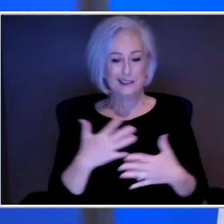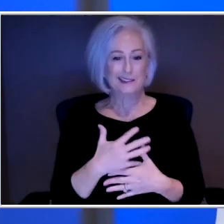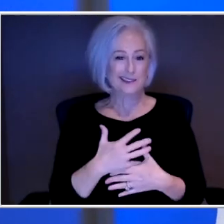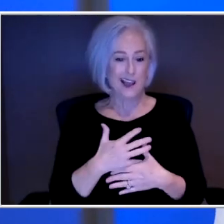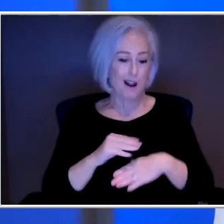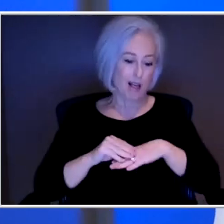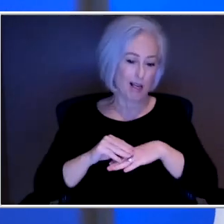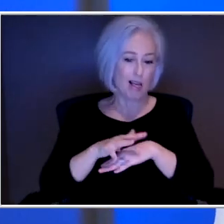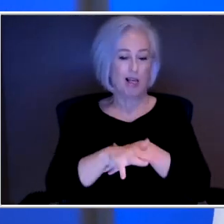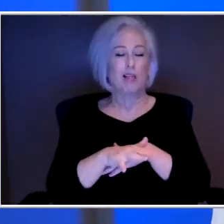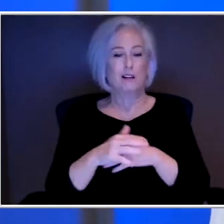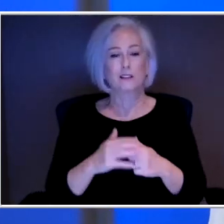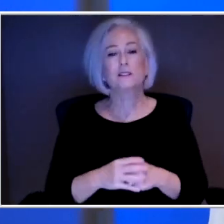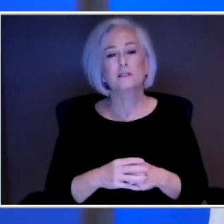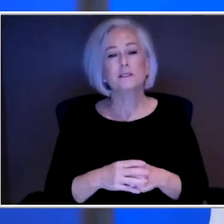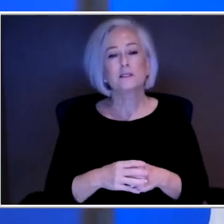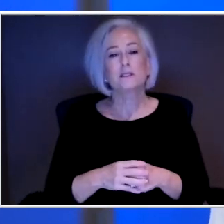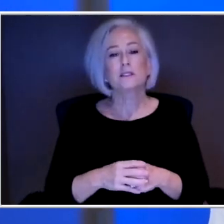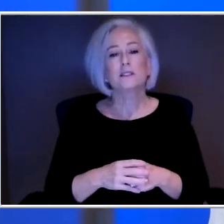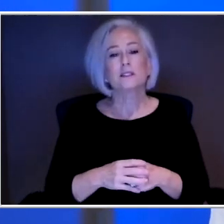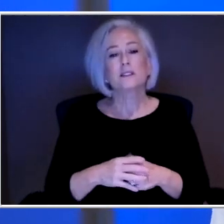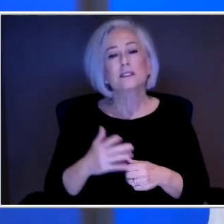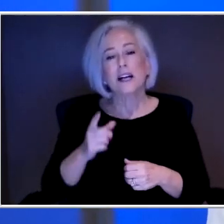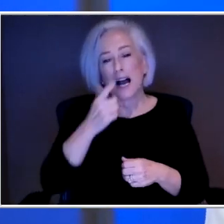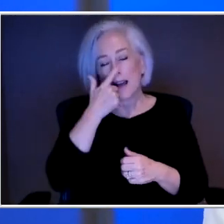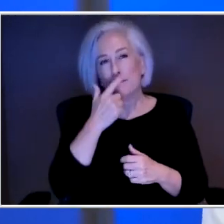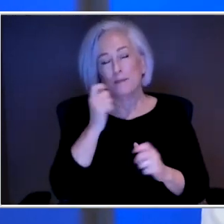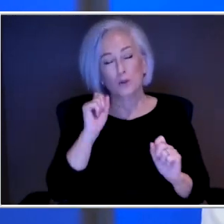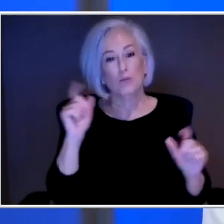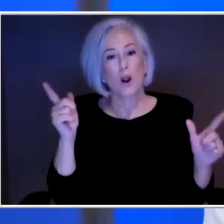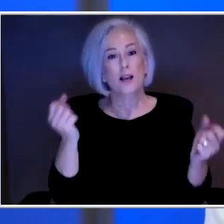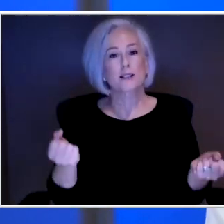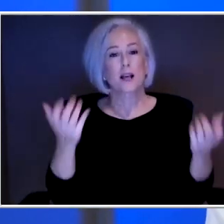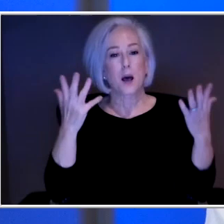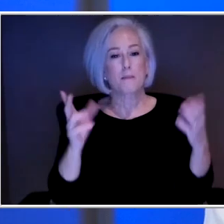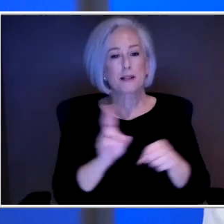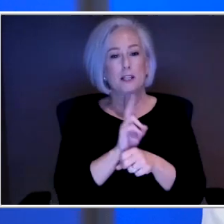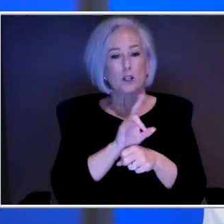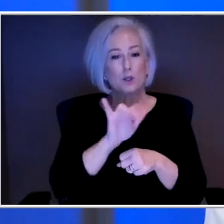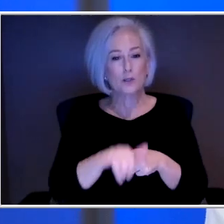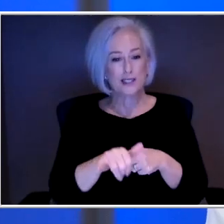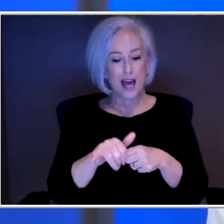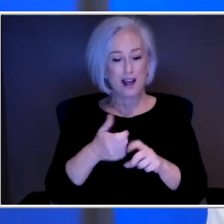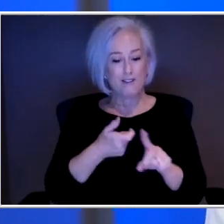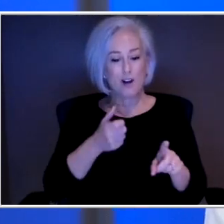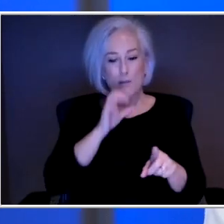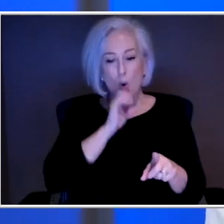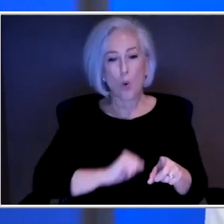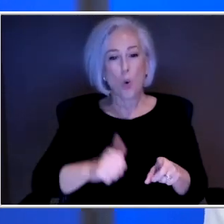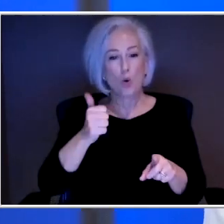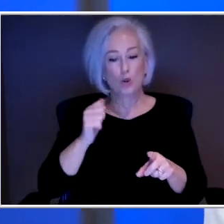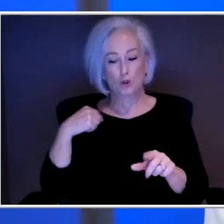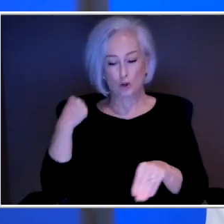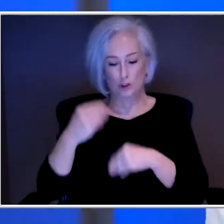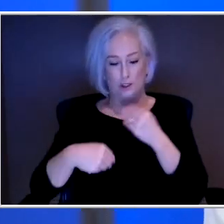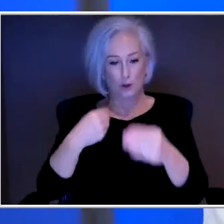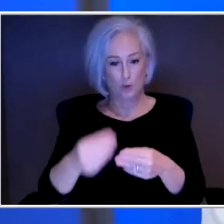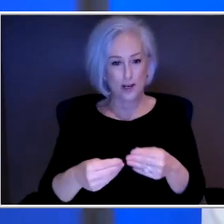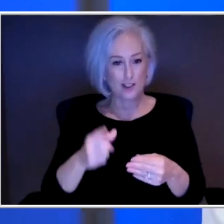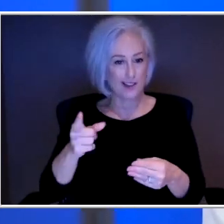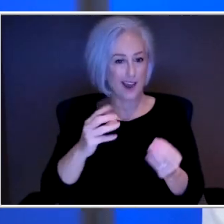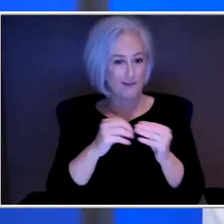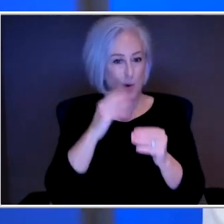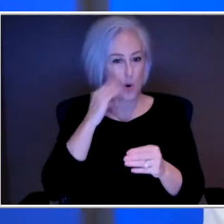them that actually use psychedelics, and I'm surprised every time I ask. They just didn't talk about it a lot. Oh, and so they had a little bit more experience. So I think it's definitely that kind of Gen